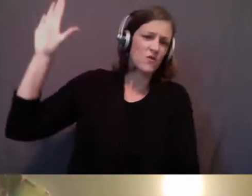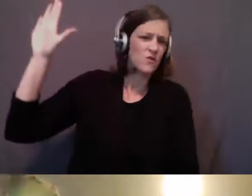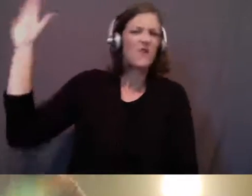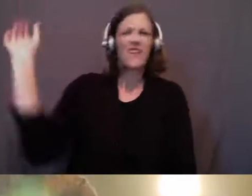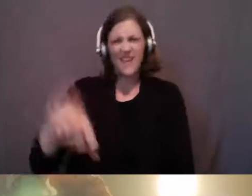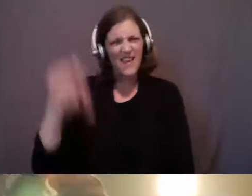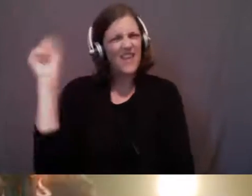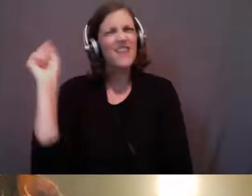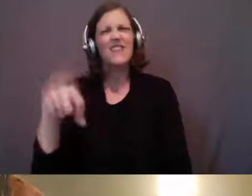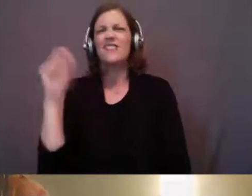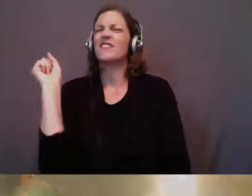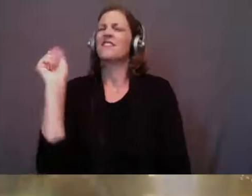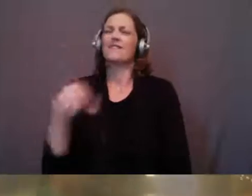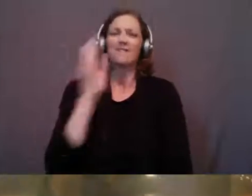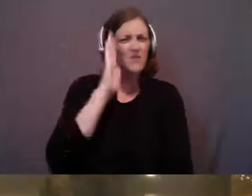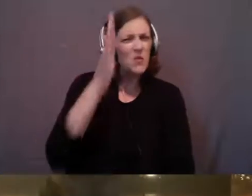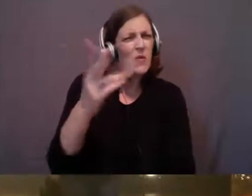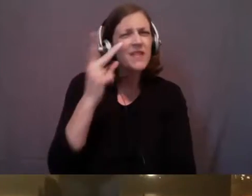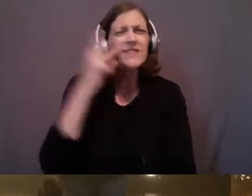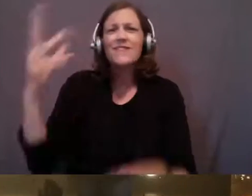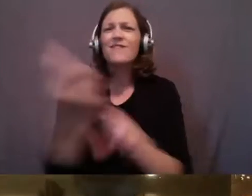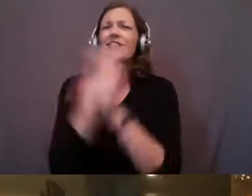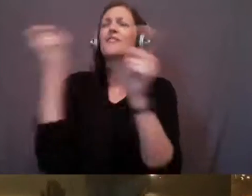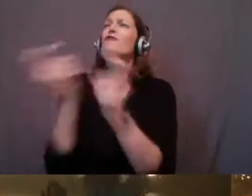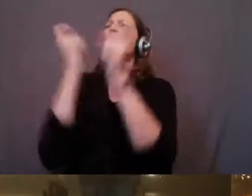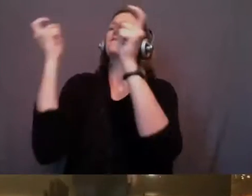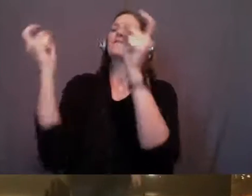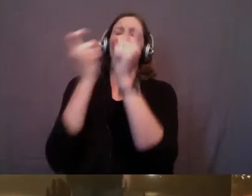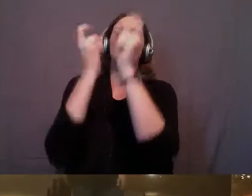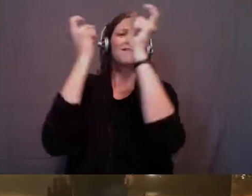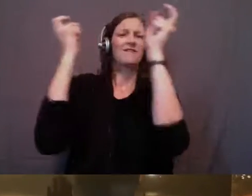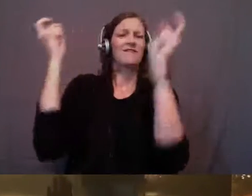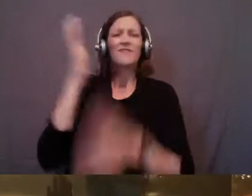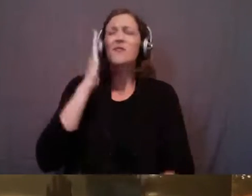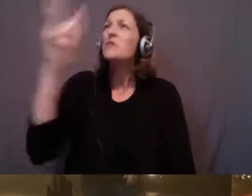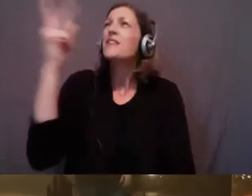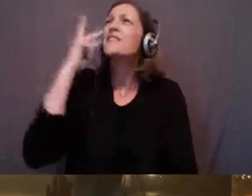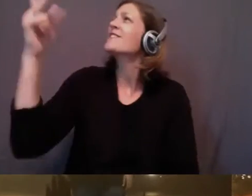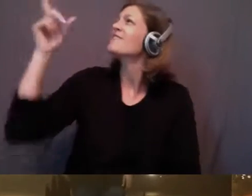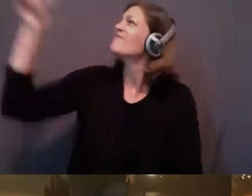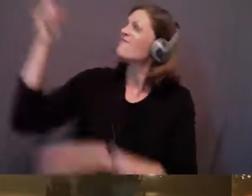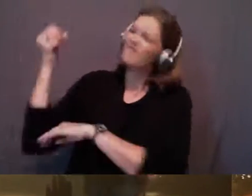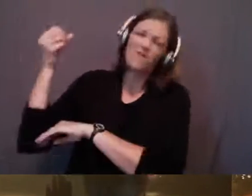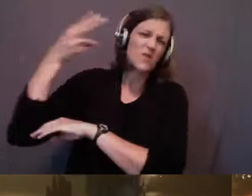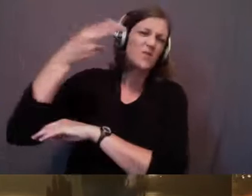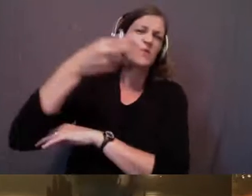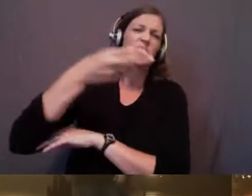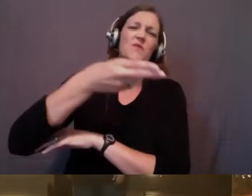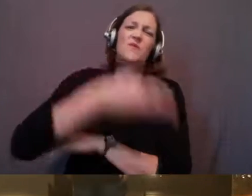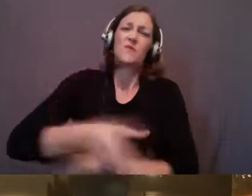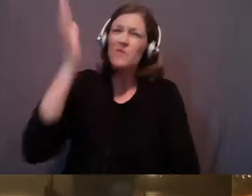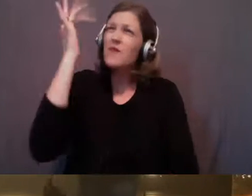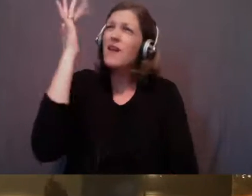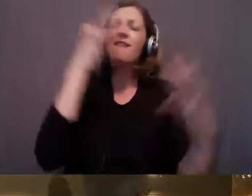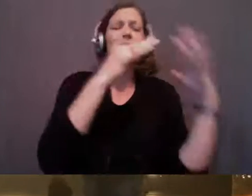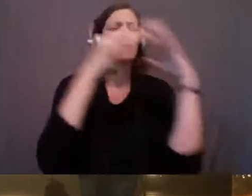it does. 'Cause I'm gonna see a victory. I'm gonna see a victory.